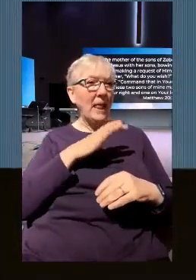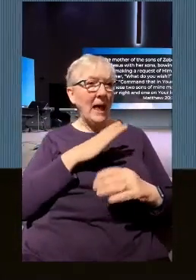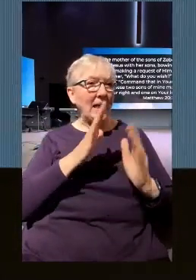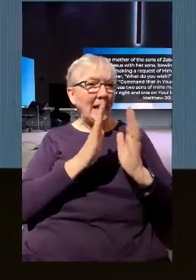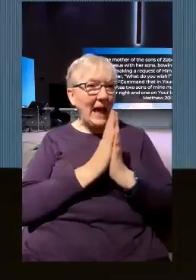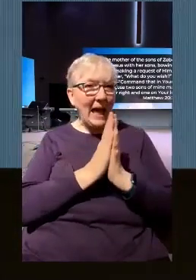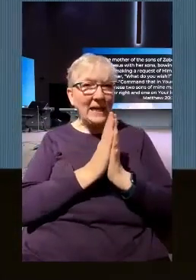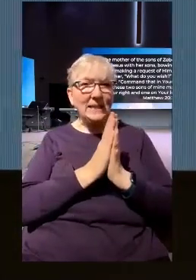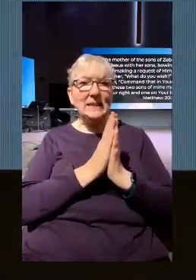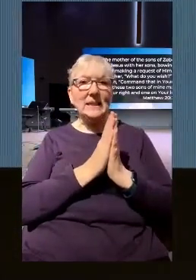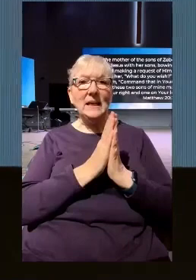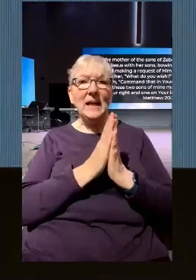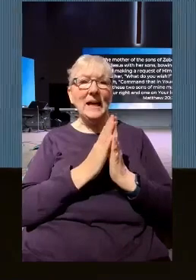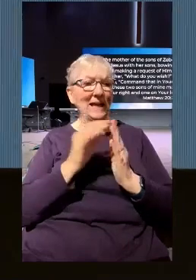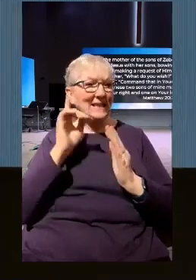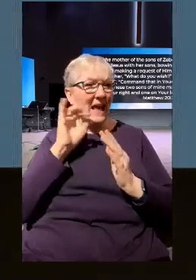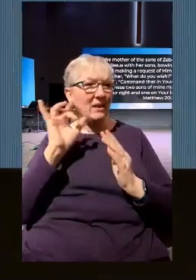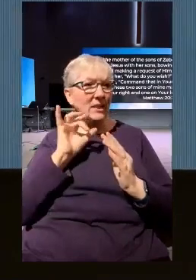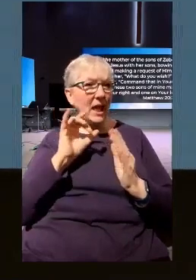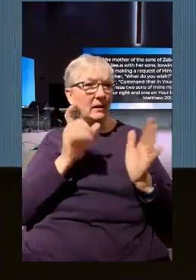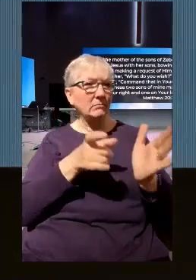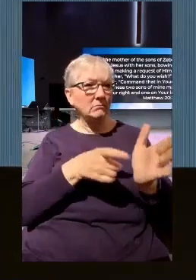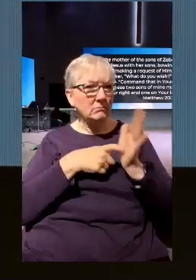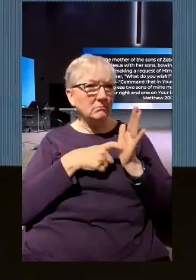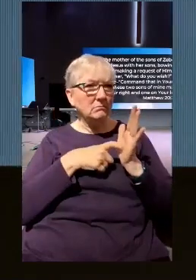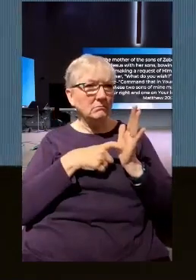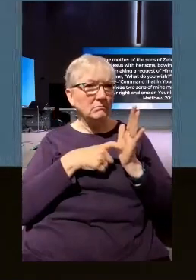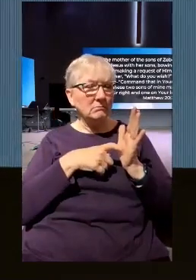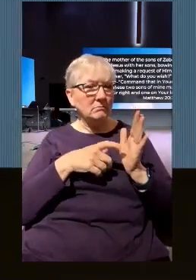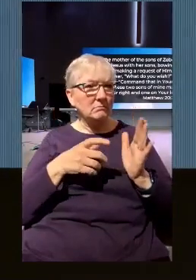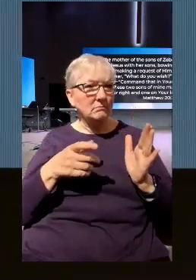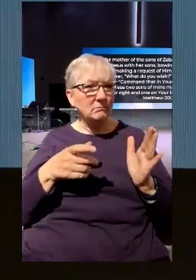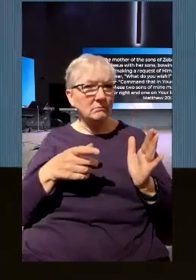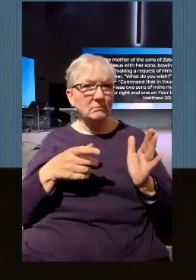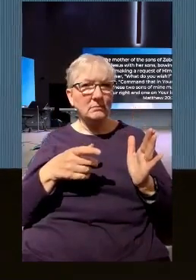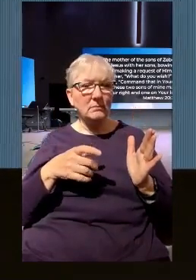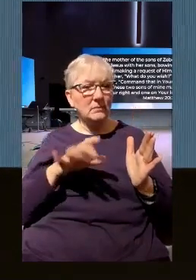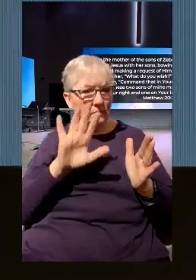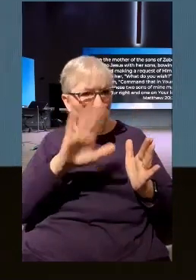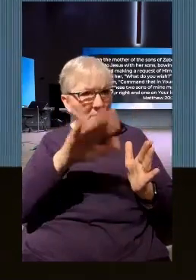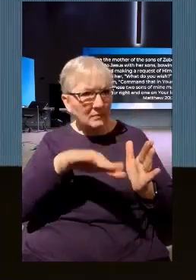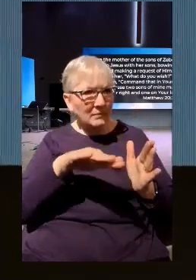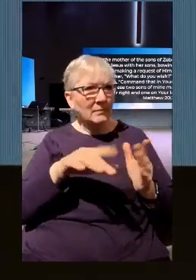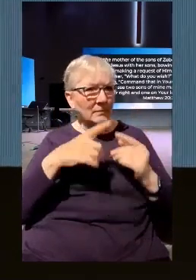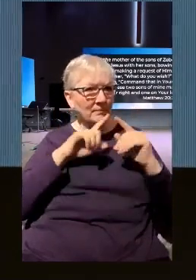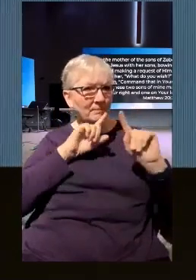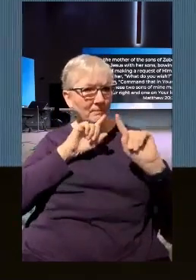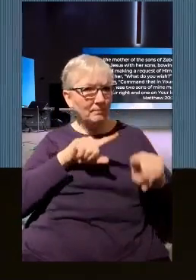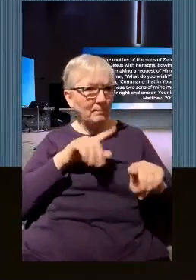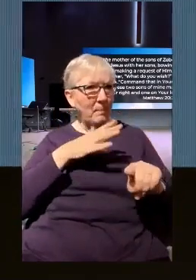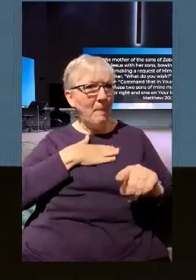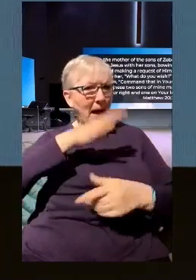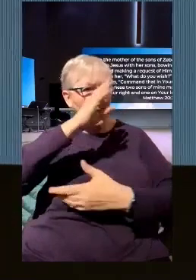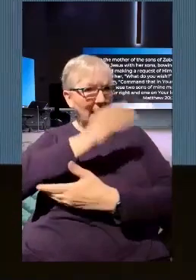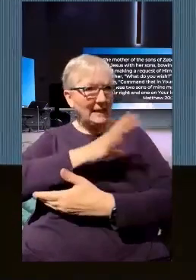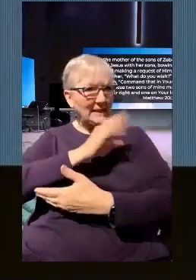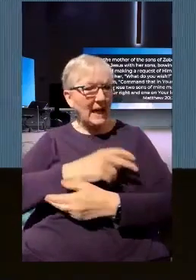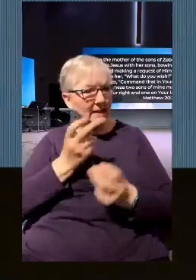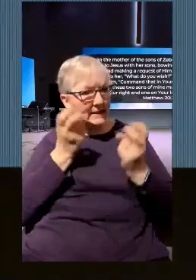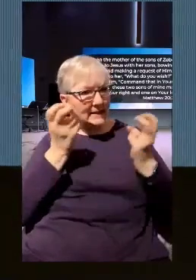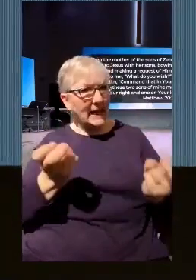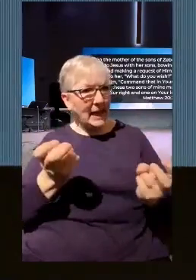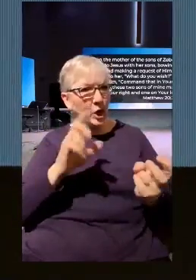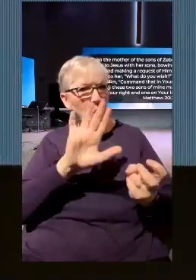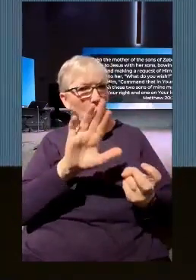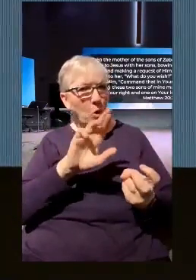comes across to me as almost like a demand. She's demanding that he command that her son sit at his right and left side when Jesus